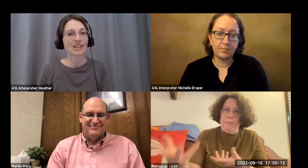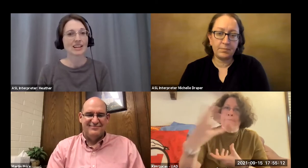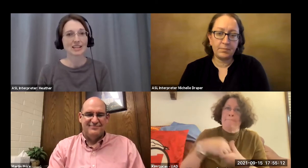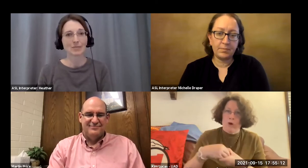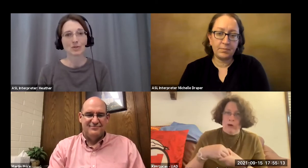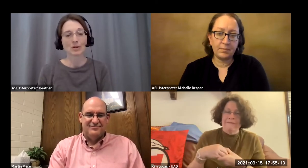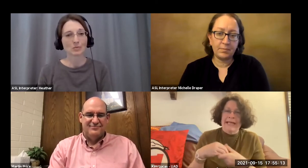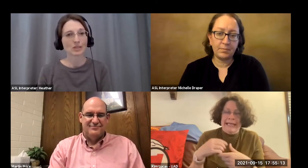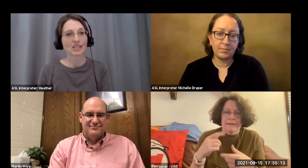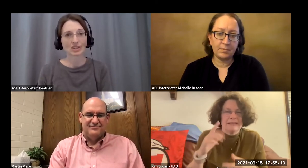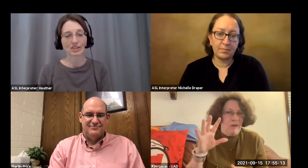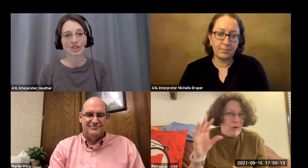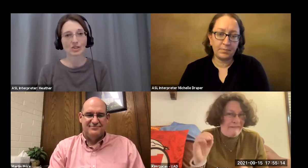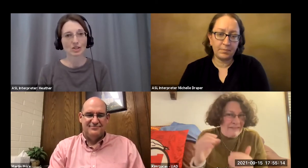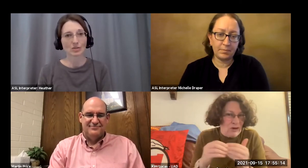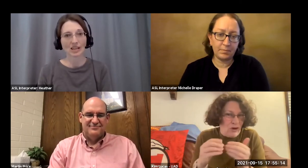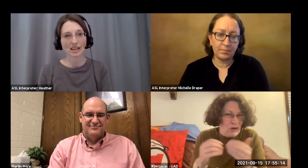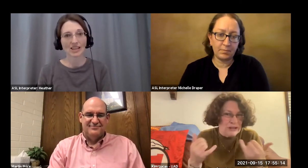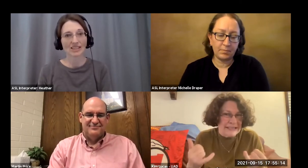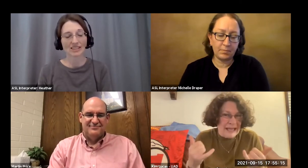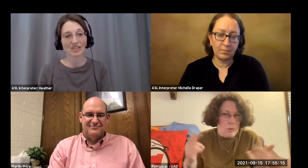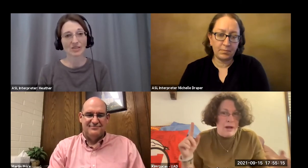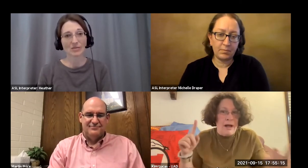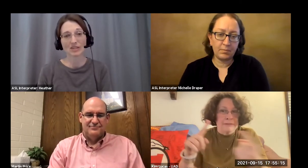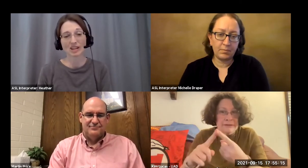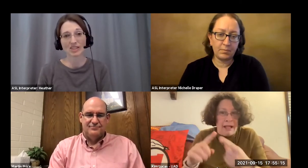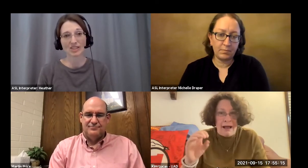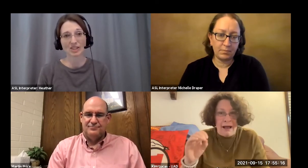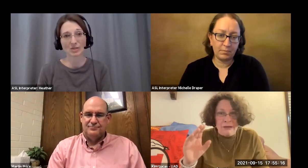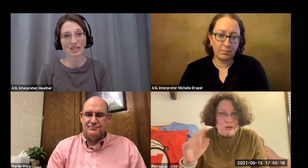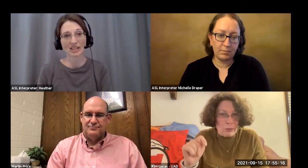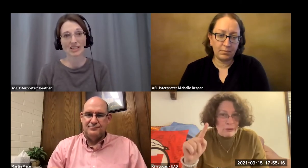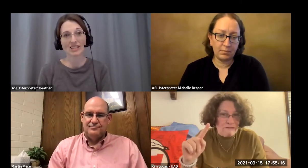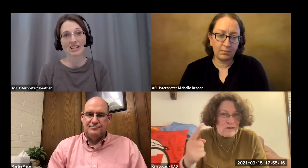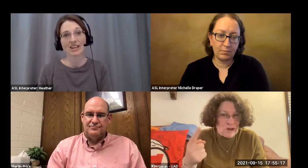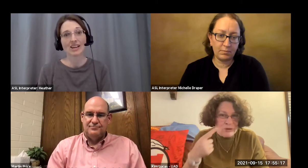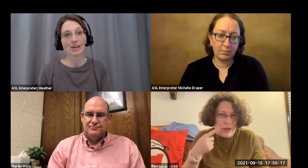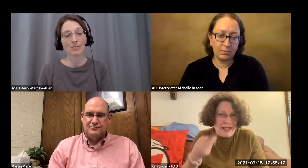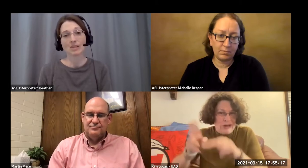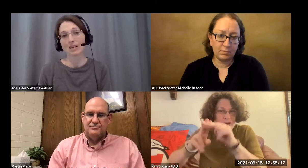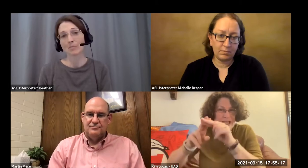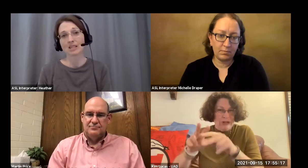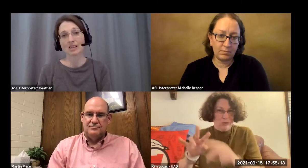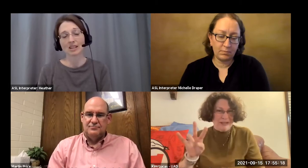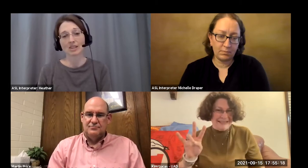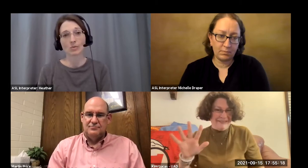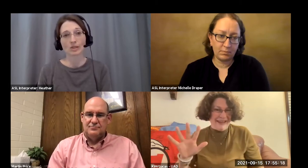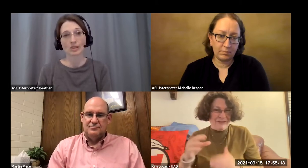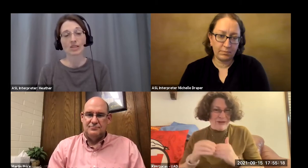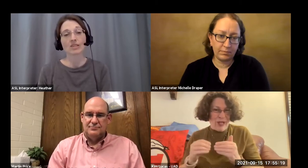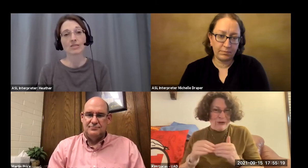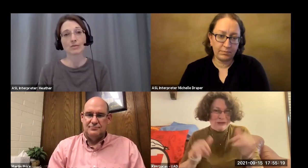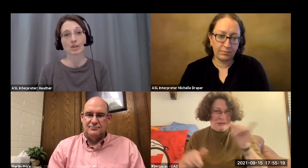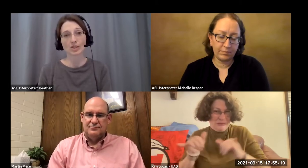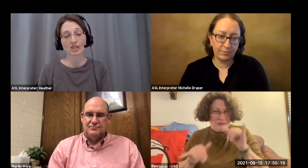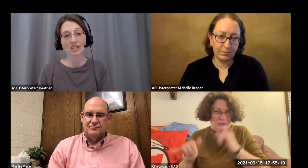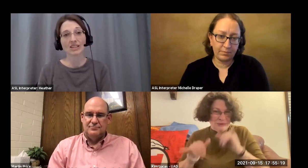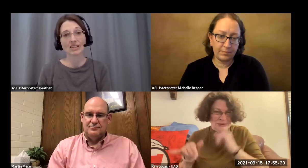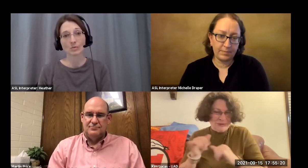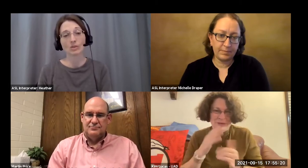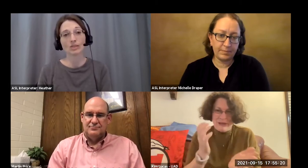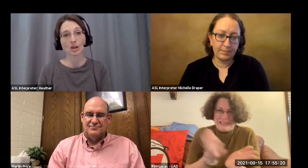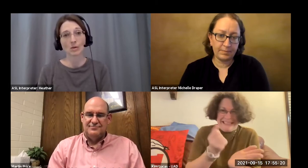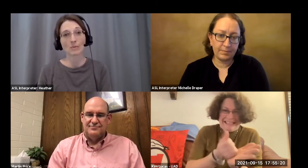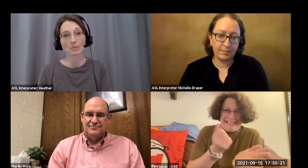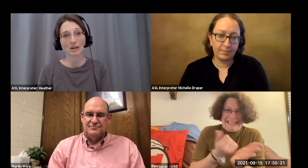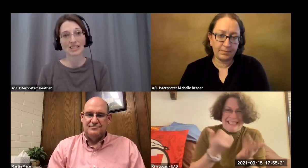speakers. So I really encourage you to attend. It's only $50 to attend up till October 1st, and